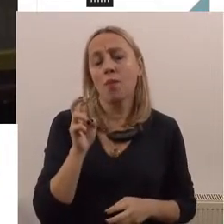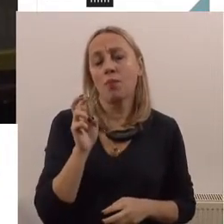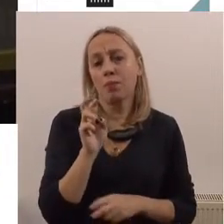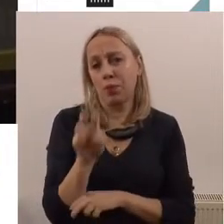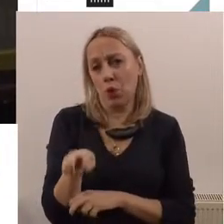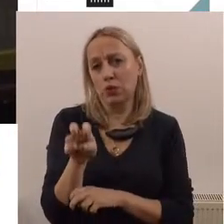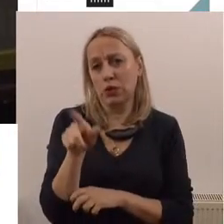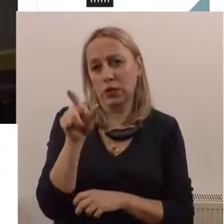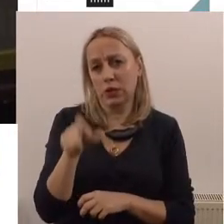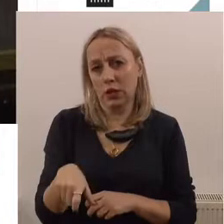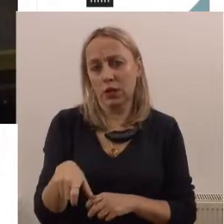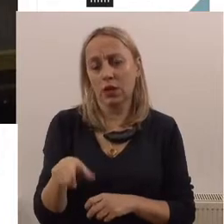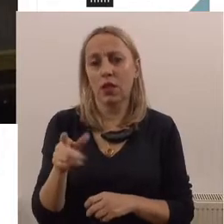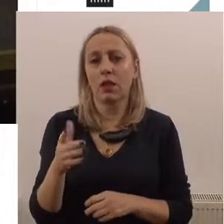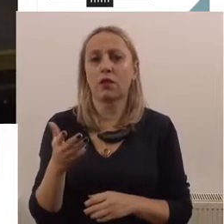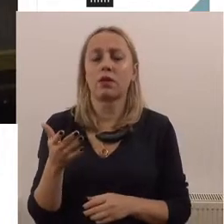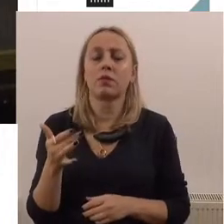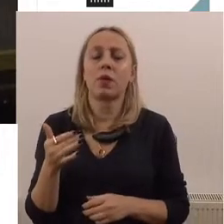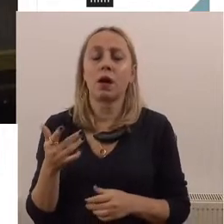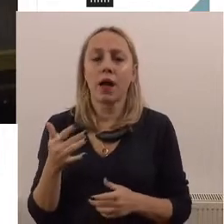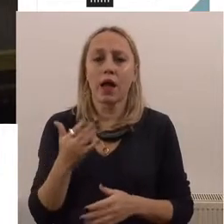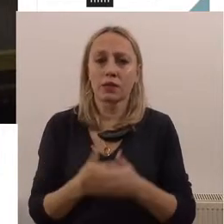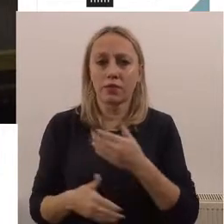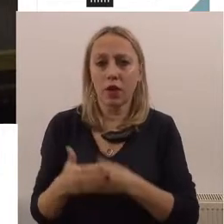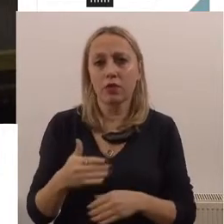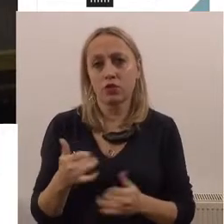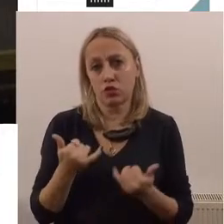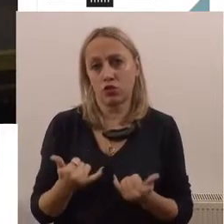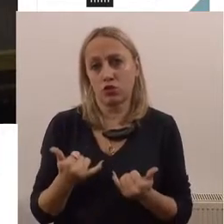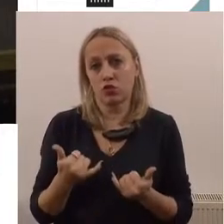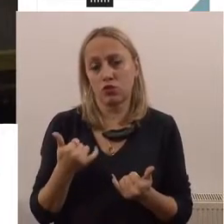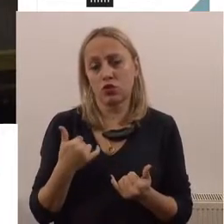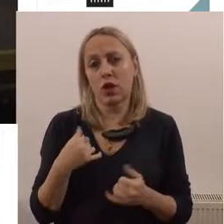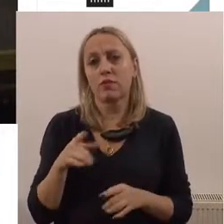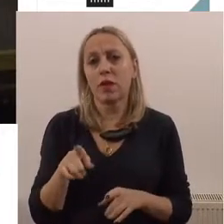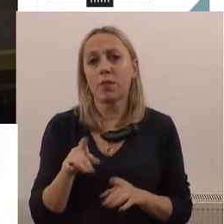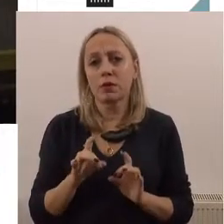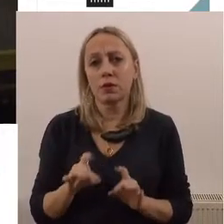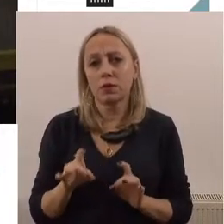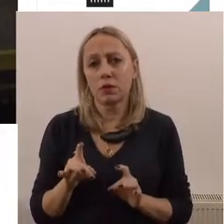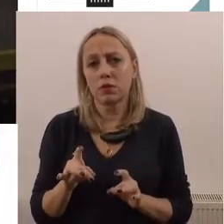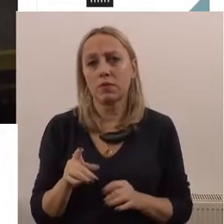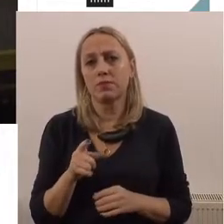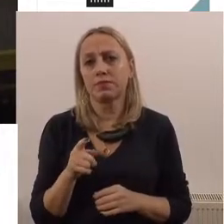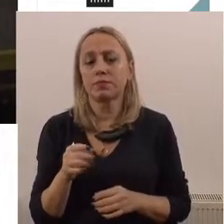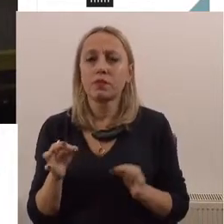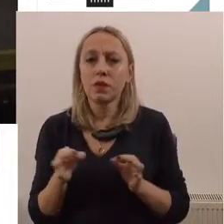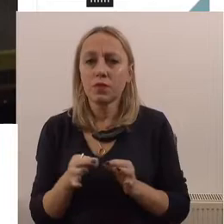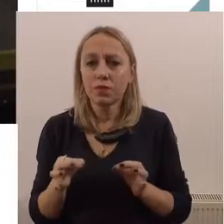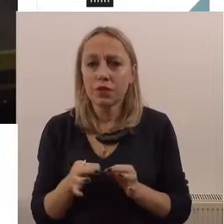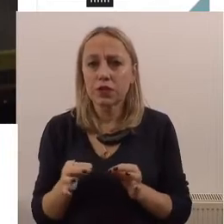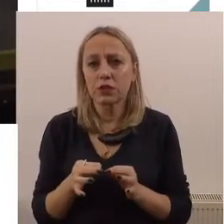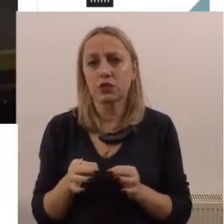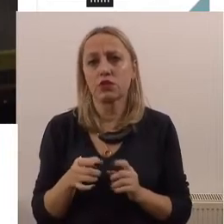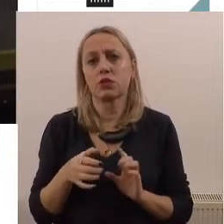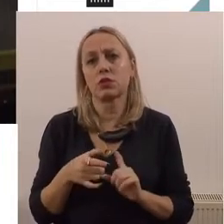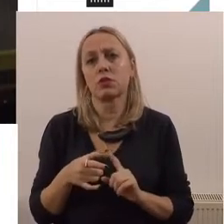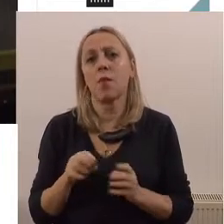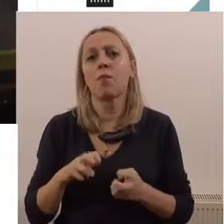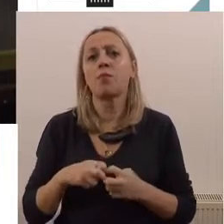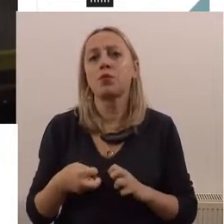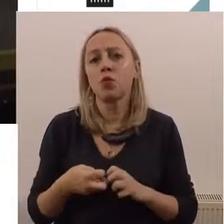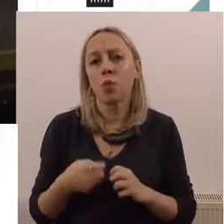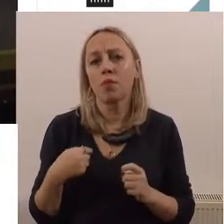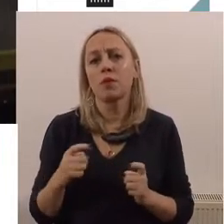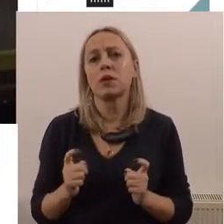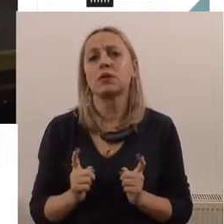among the staff towards people with disabilities. And right now